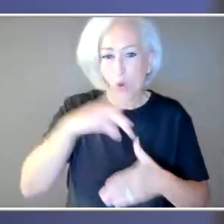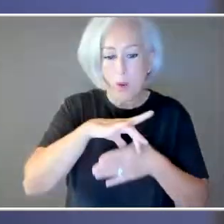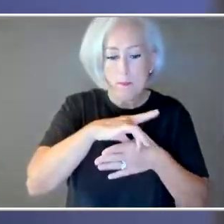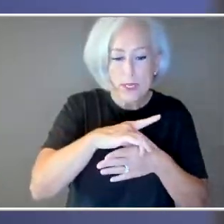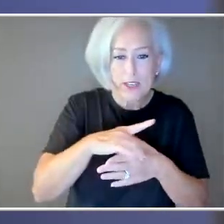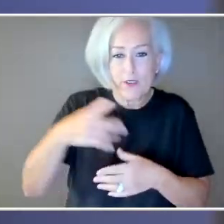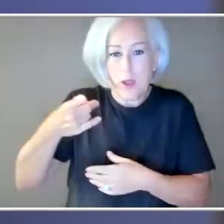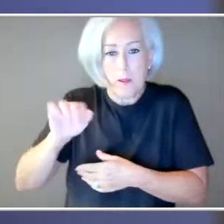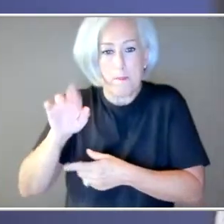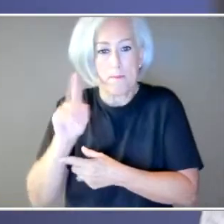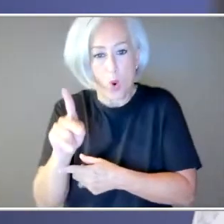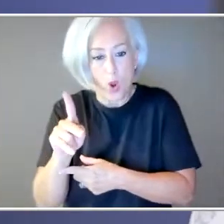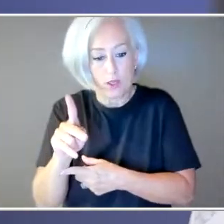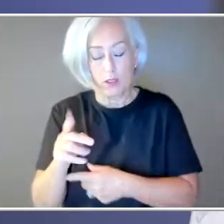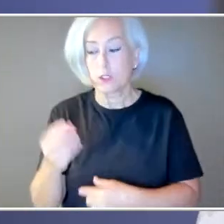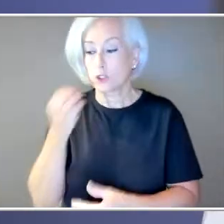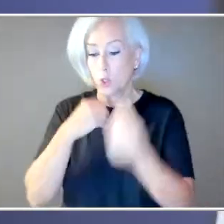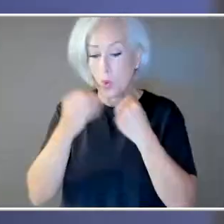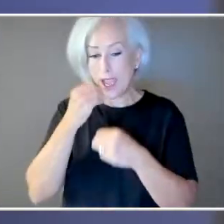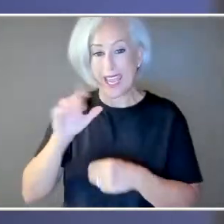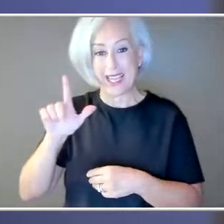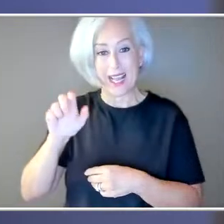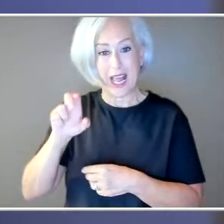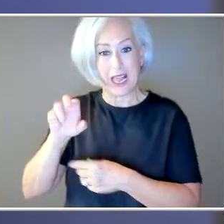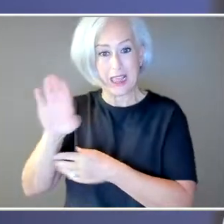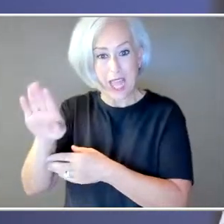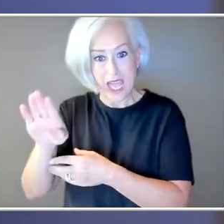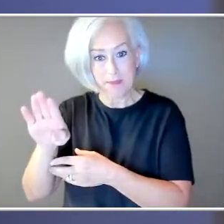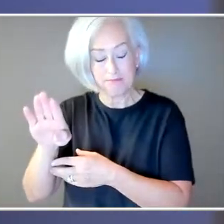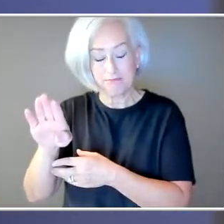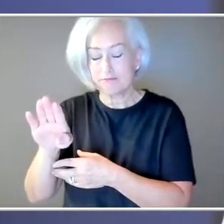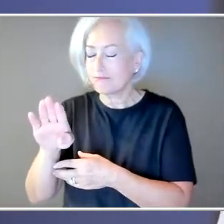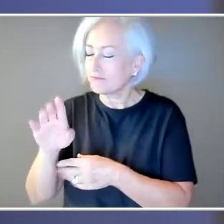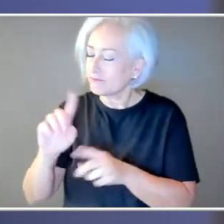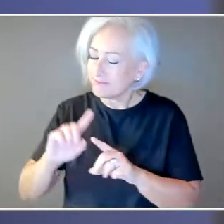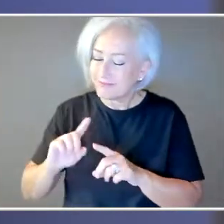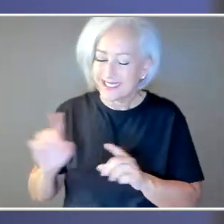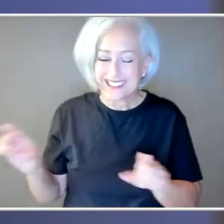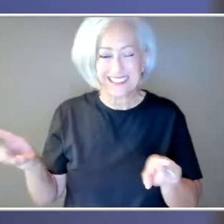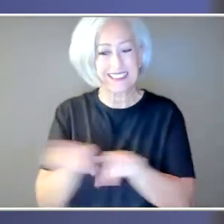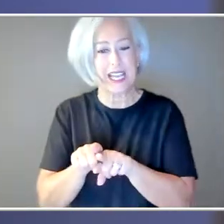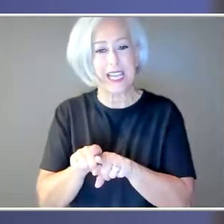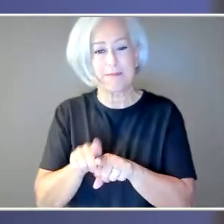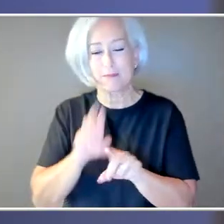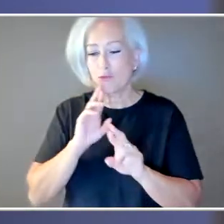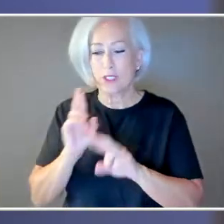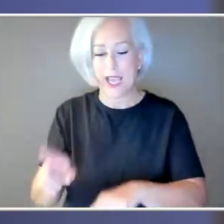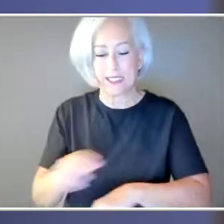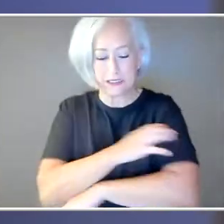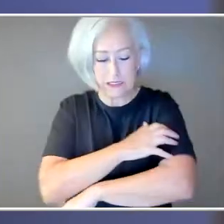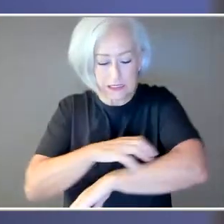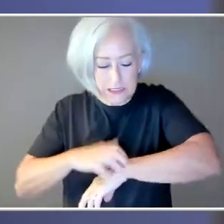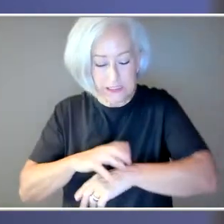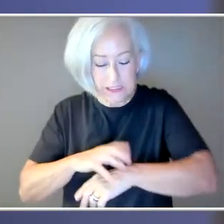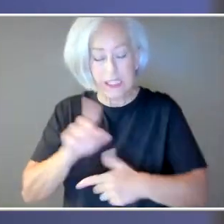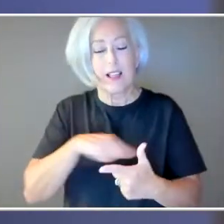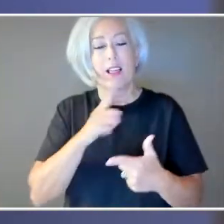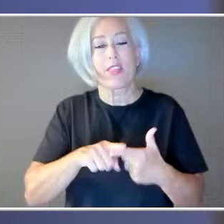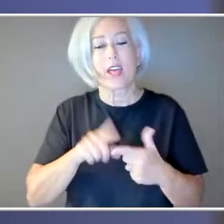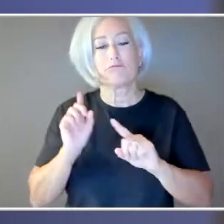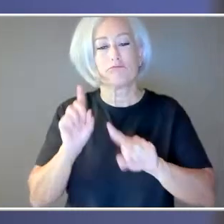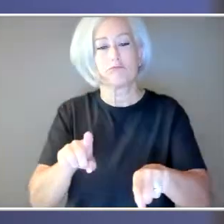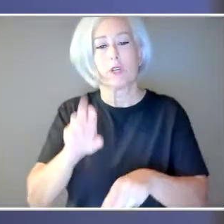had another reaction, so I got a second opinion. This doctor was in Rogers, Arkansas, and he had heard